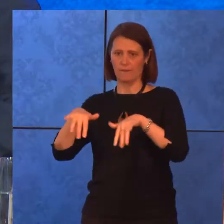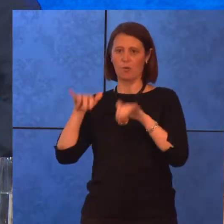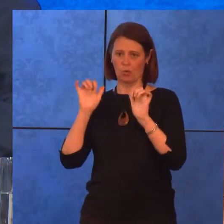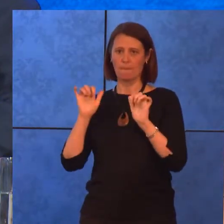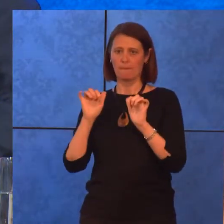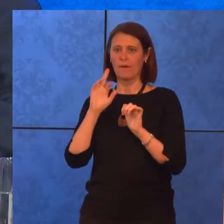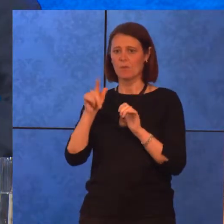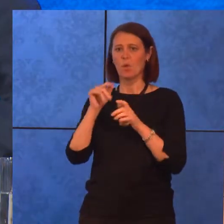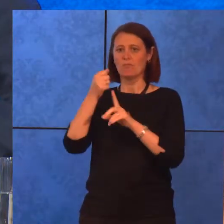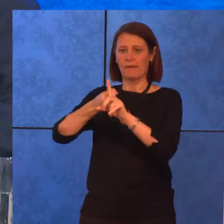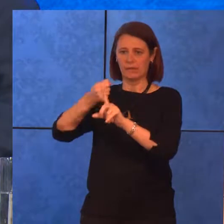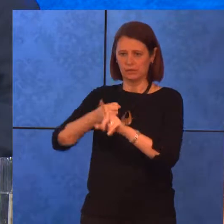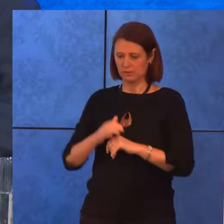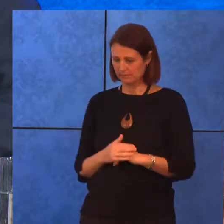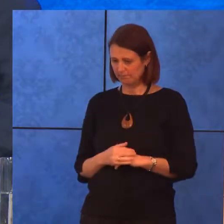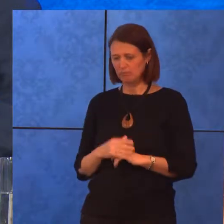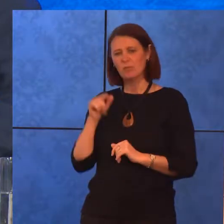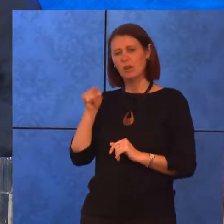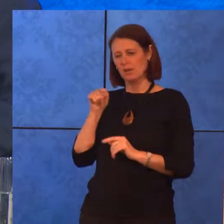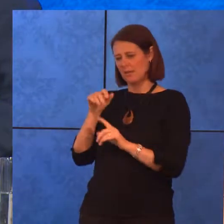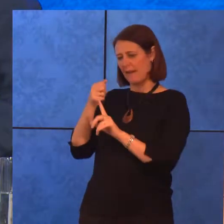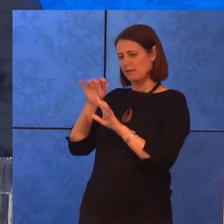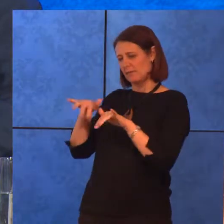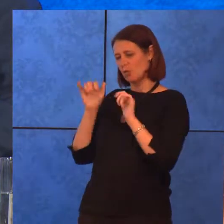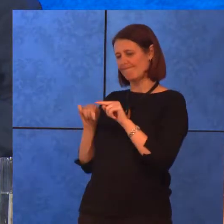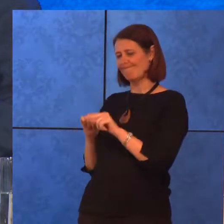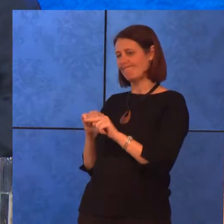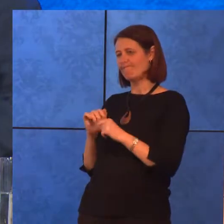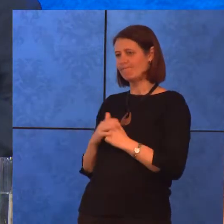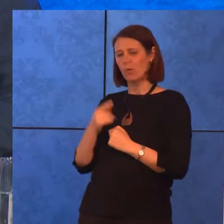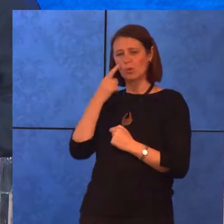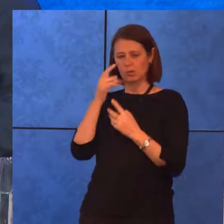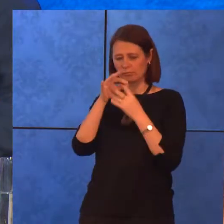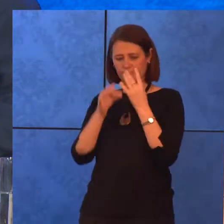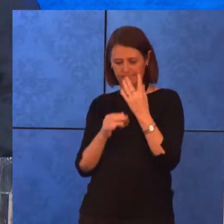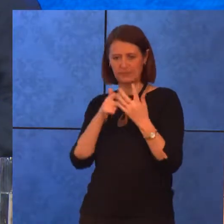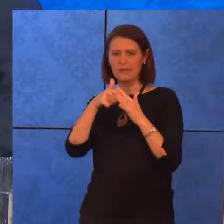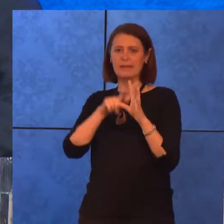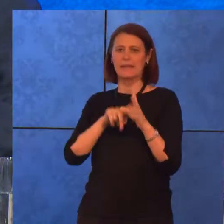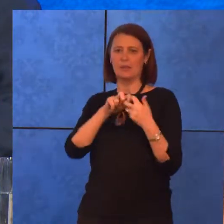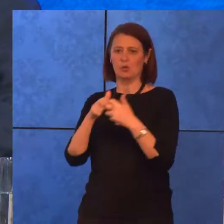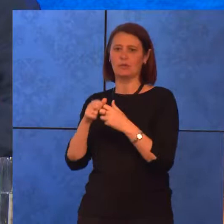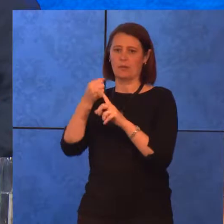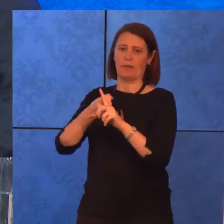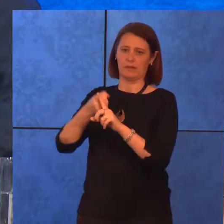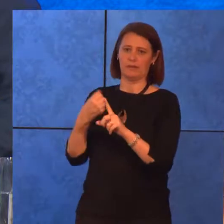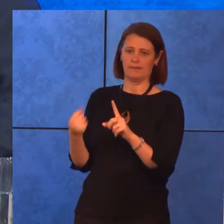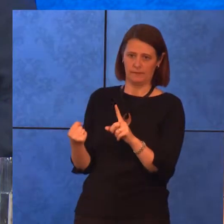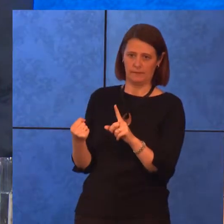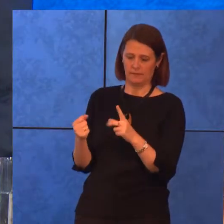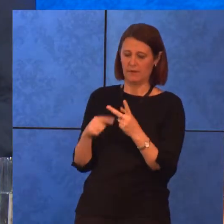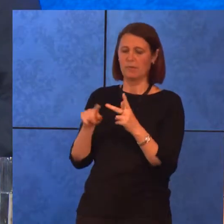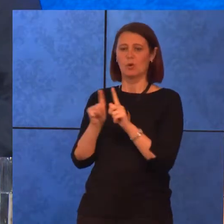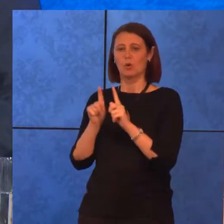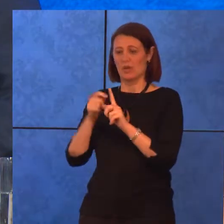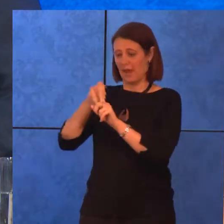for advocates, and that forum really looked at a couple of things, the key issues that advocates are facing, but also